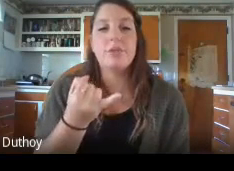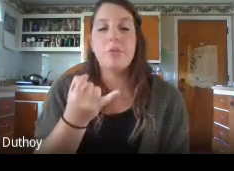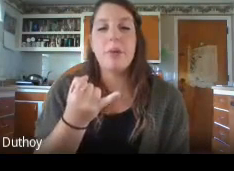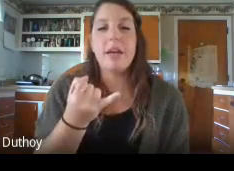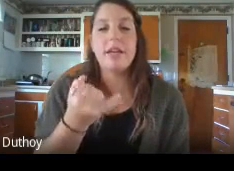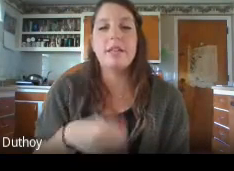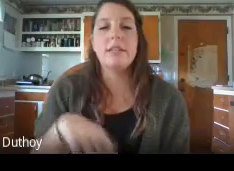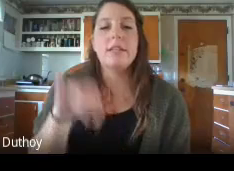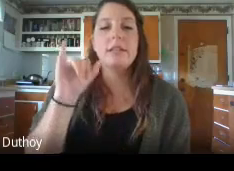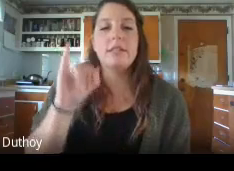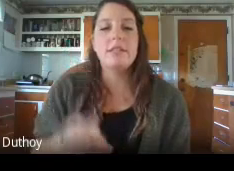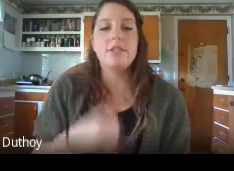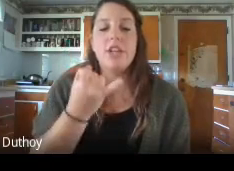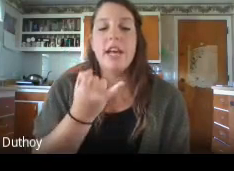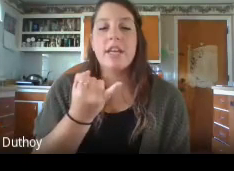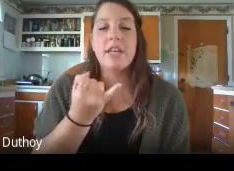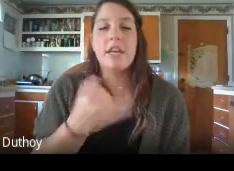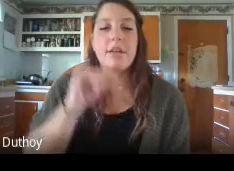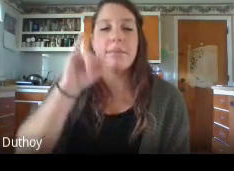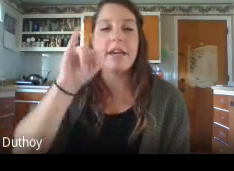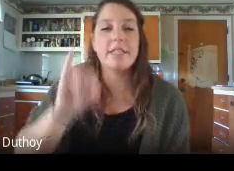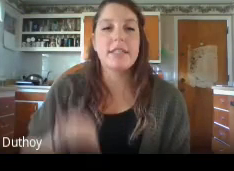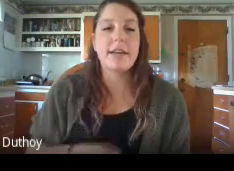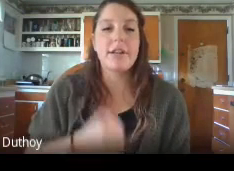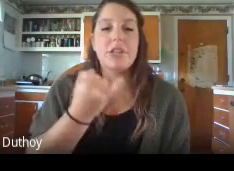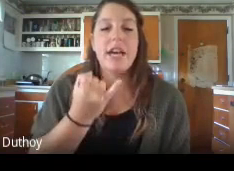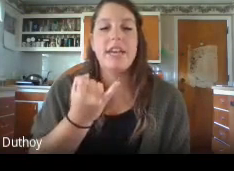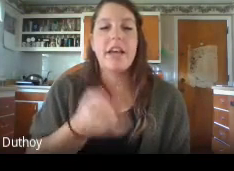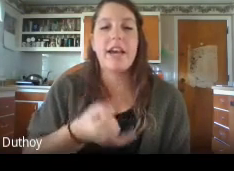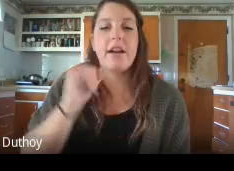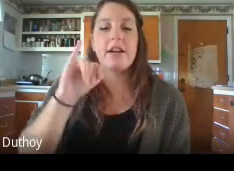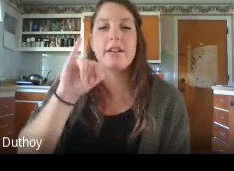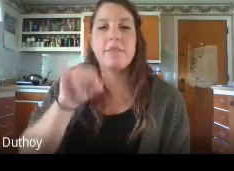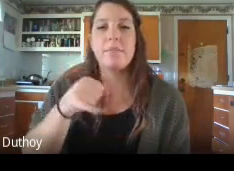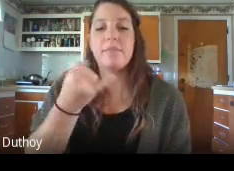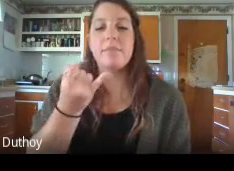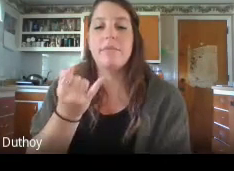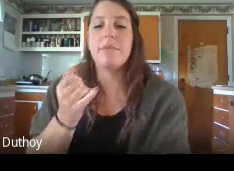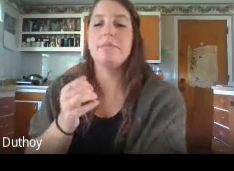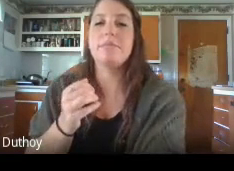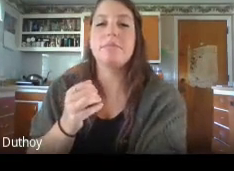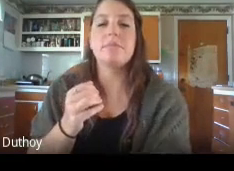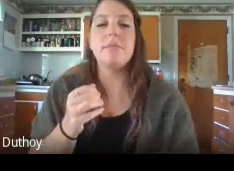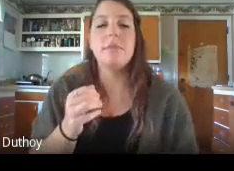J, you swoop it. J, it makes the letter J in the air.